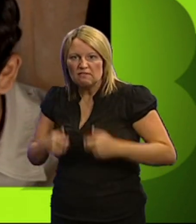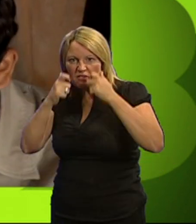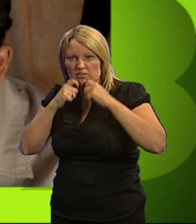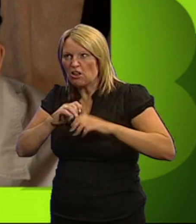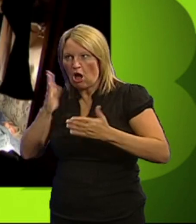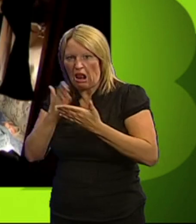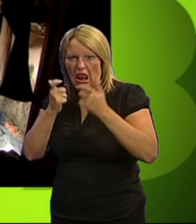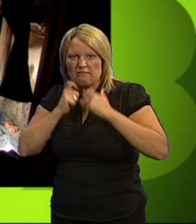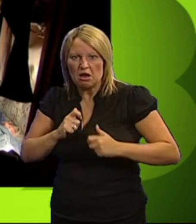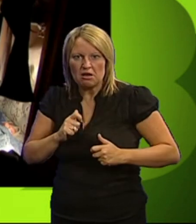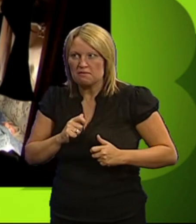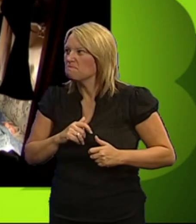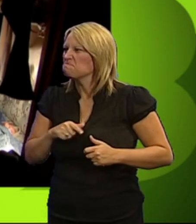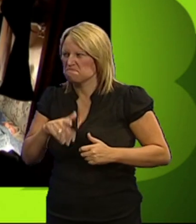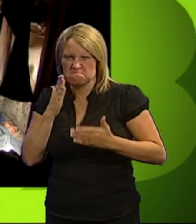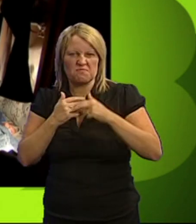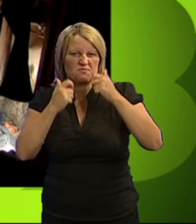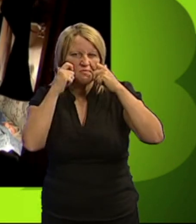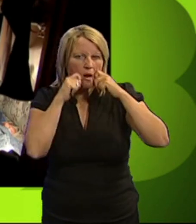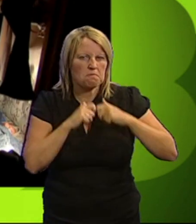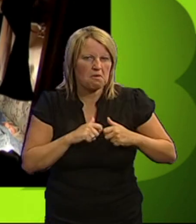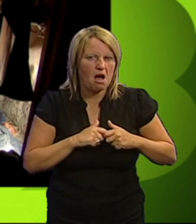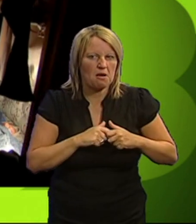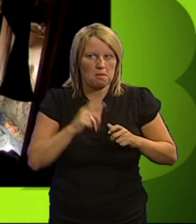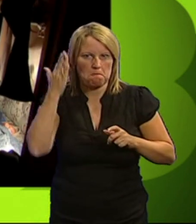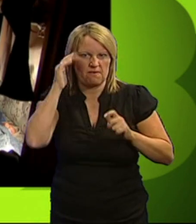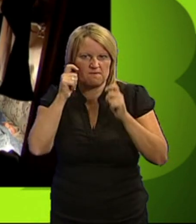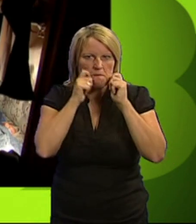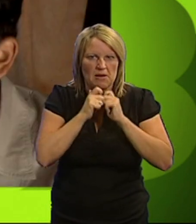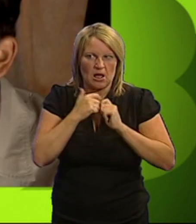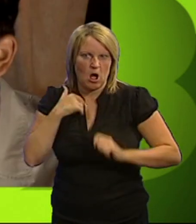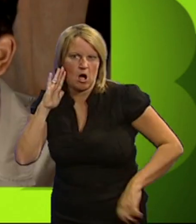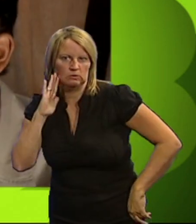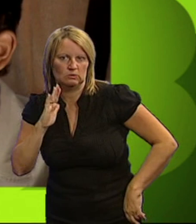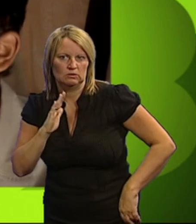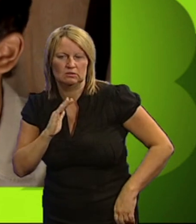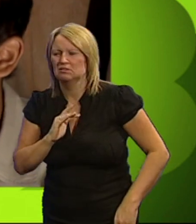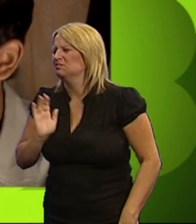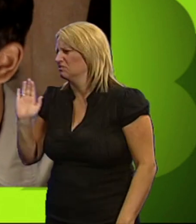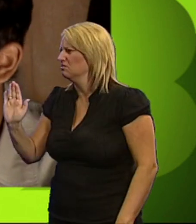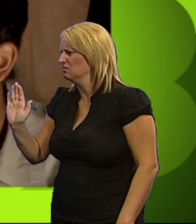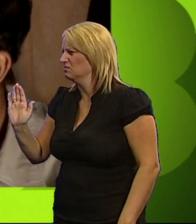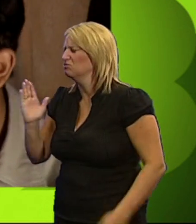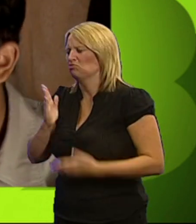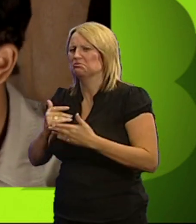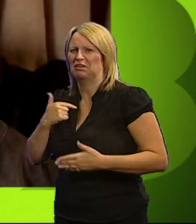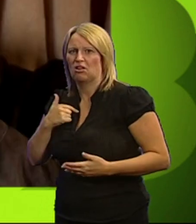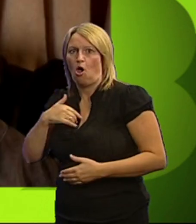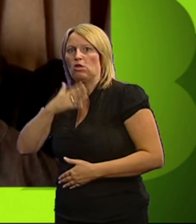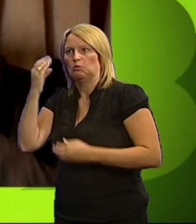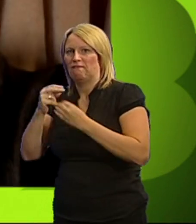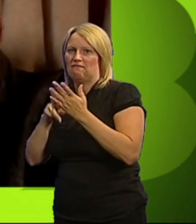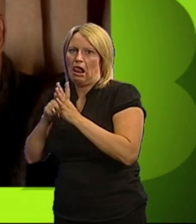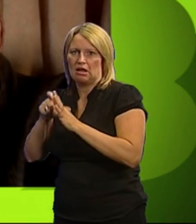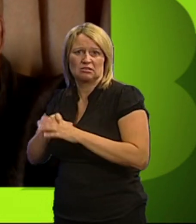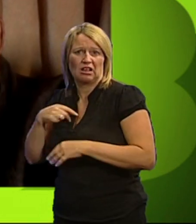vampire. We're all vampires, Jono. There's even a mother vampire. Heard it with my own ears. Dad, trust me. I spend all day with Vlad. I